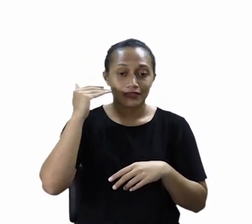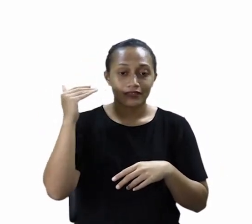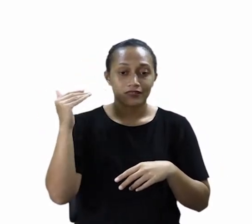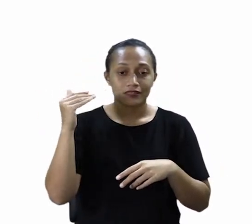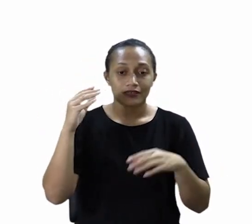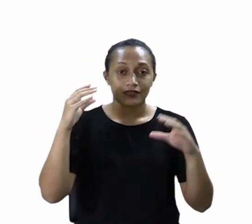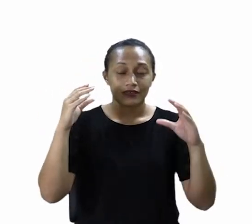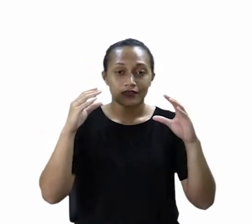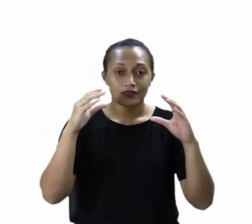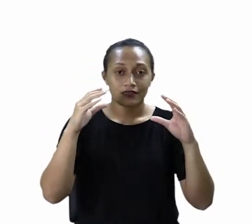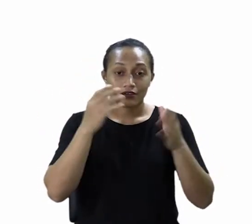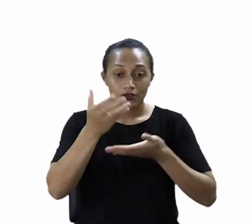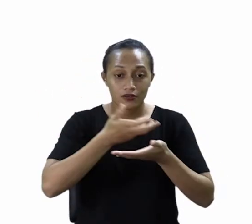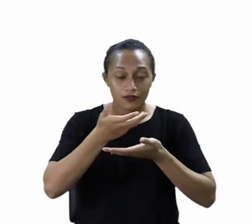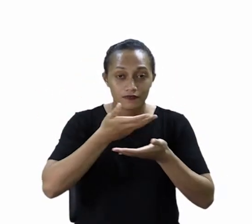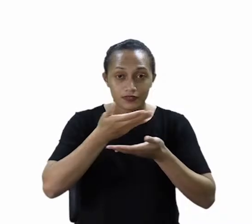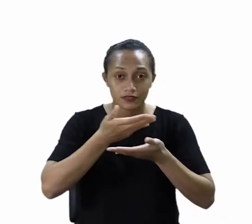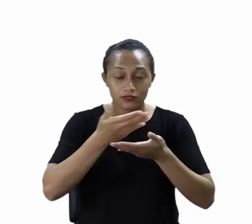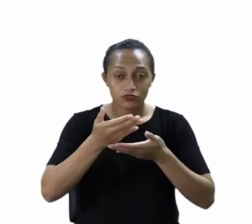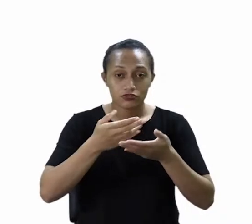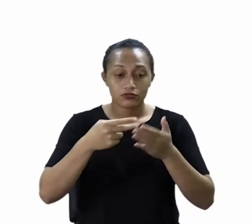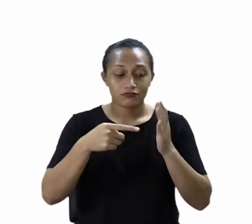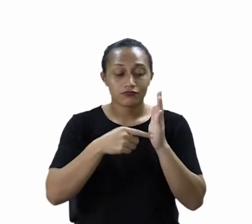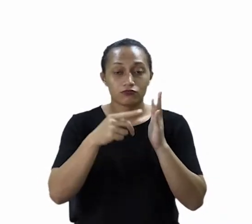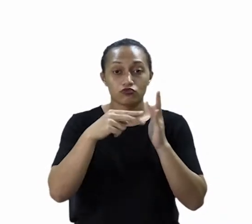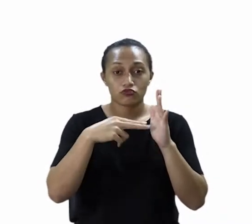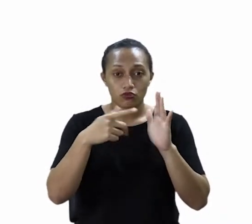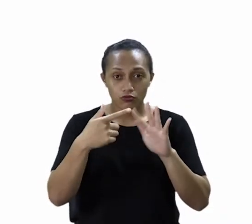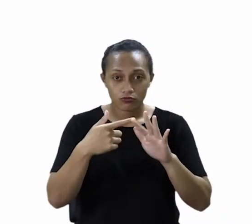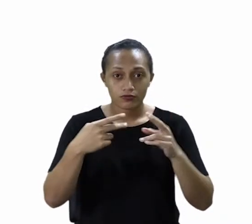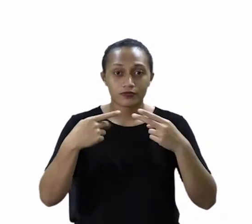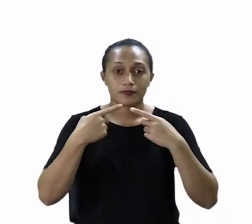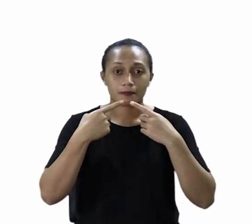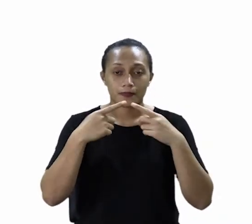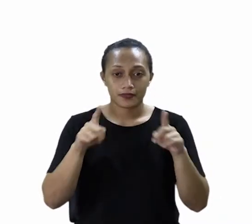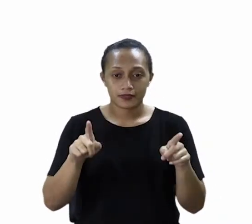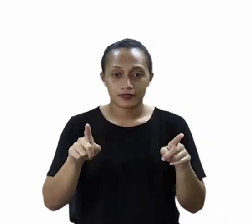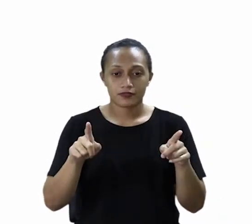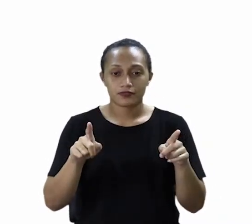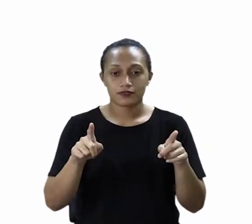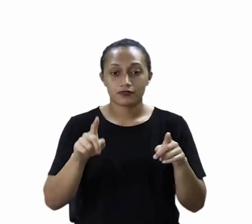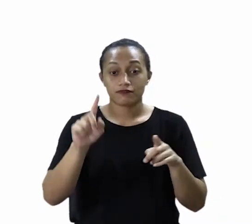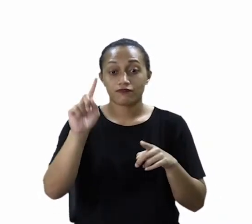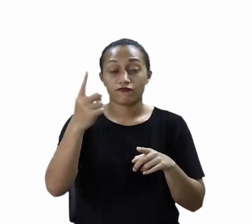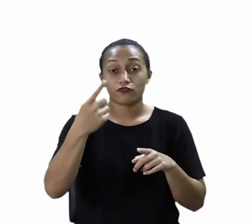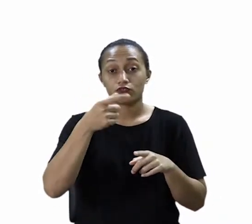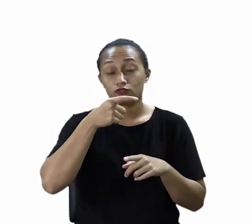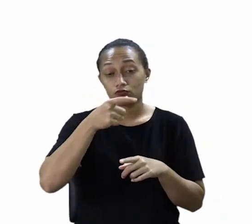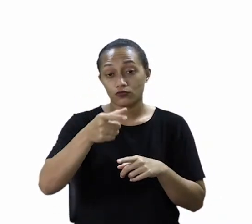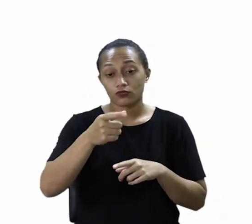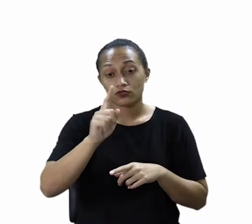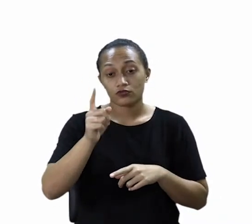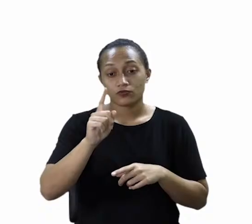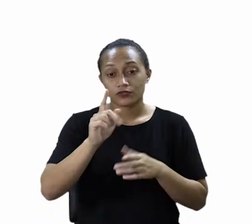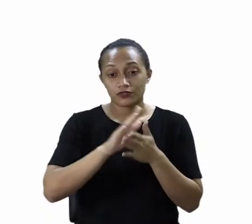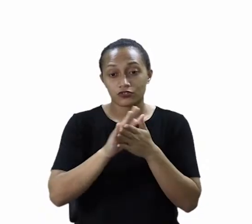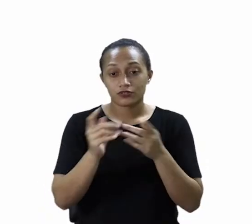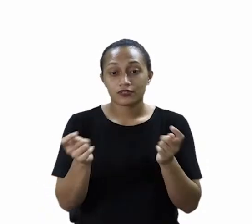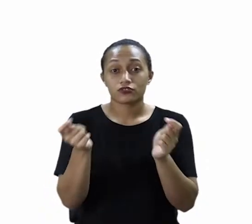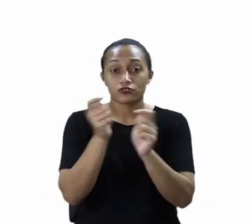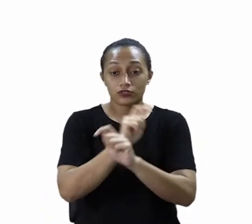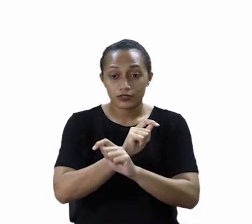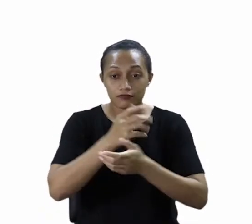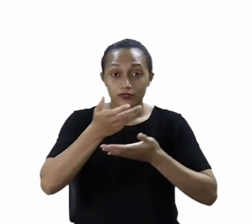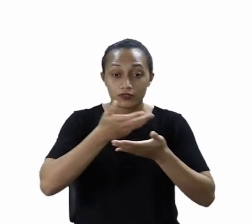conversation, tone, and message. Dialogue is defined as an exchange